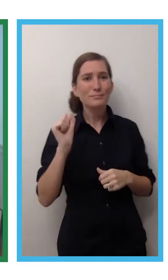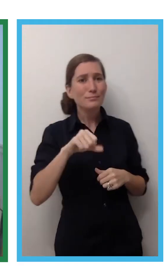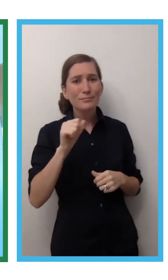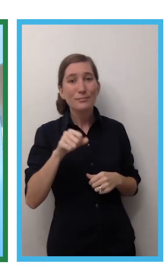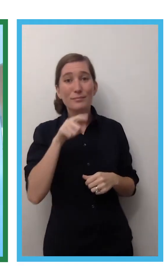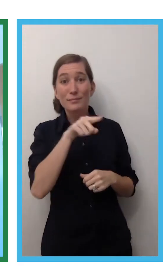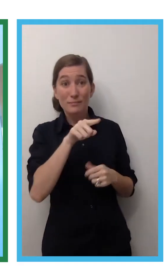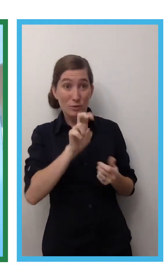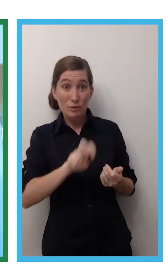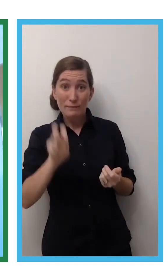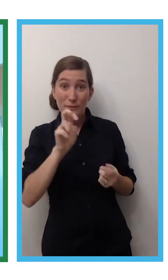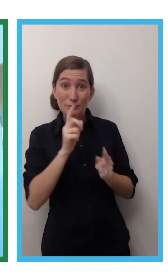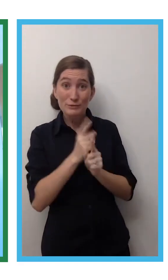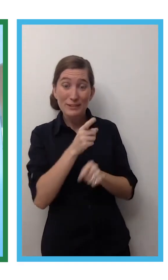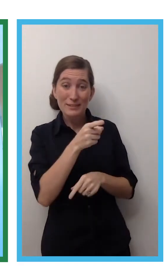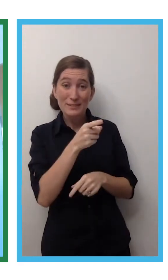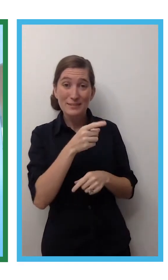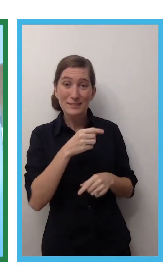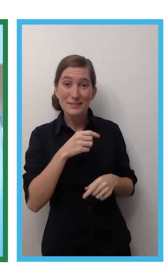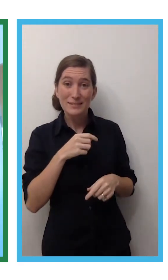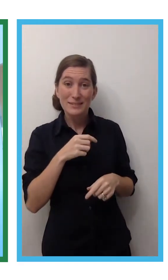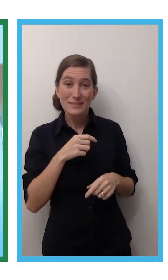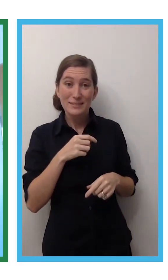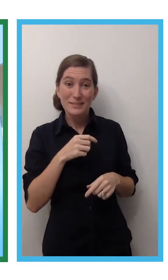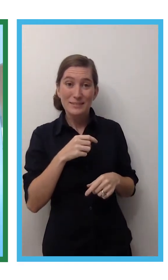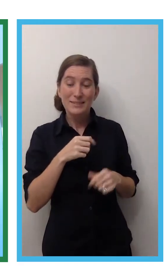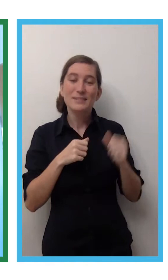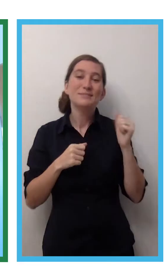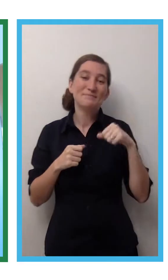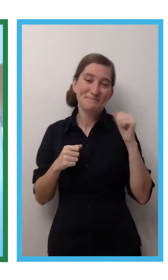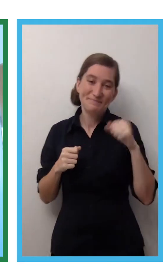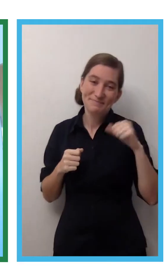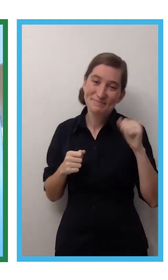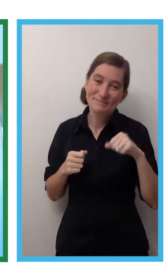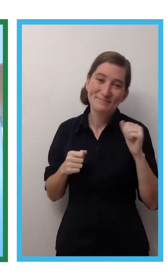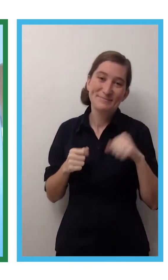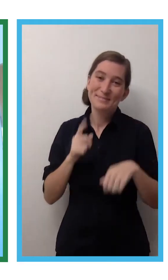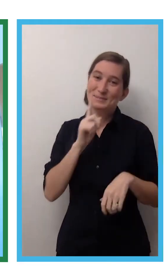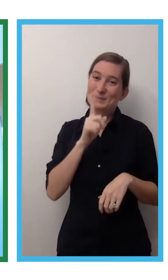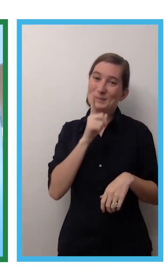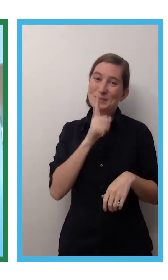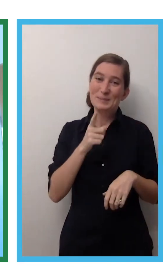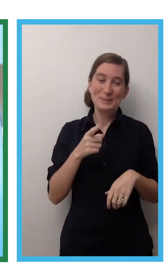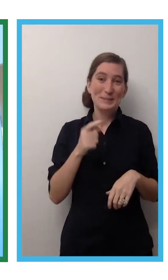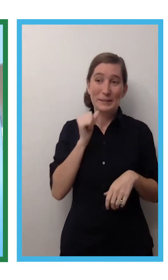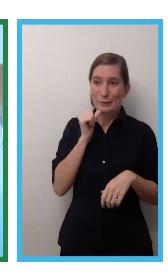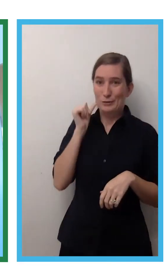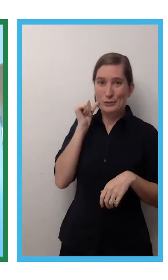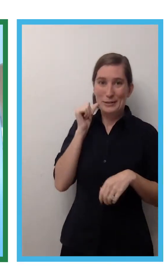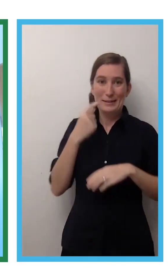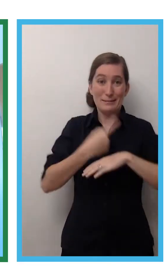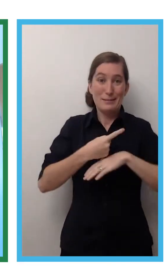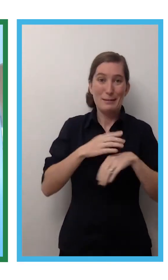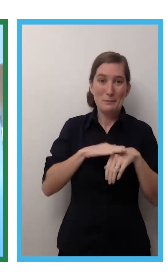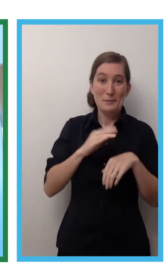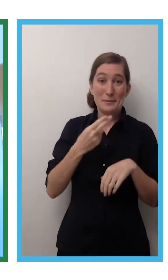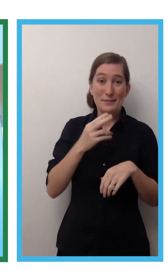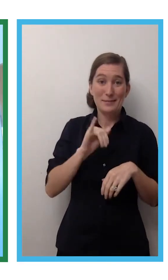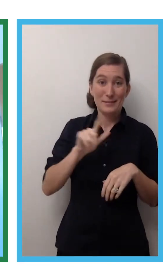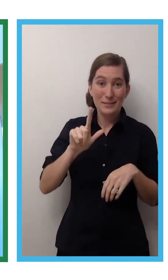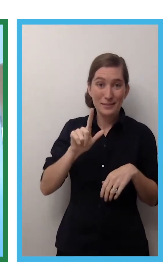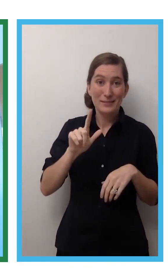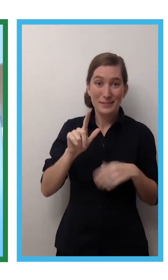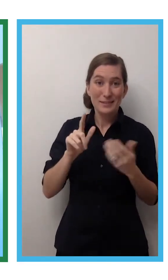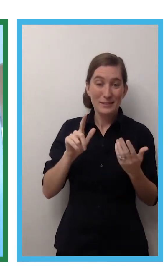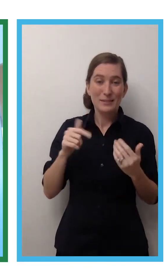too. Yeah, that's true. That's true. Yeah, I guess the day on the hill that we did yesterday in Parliament Hill in